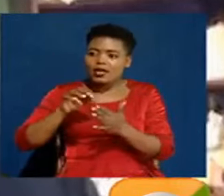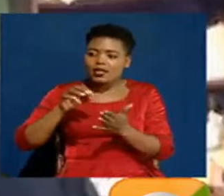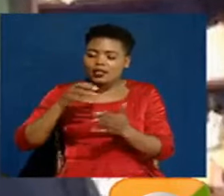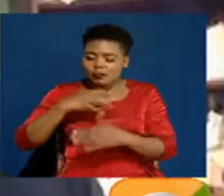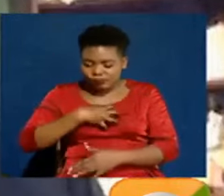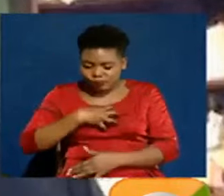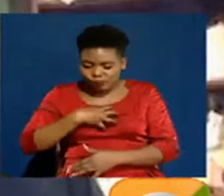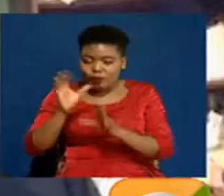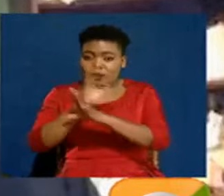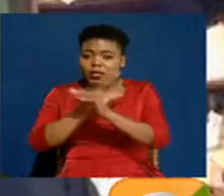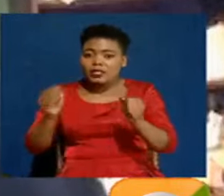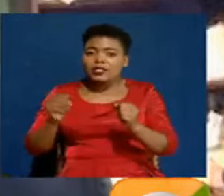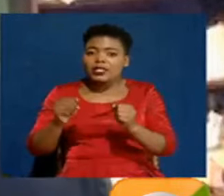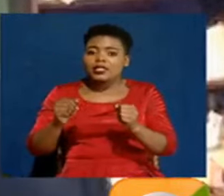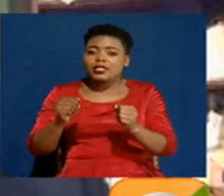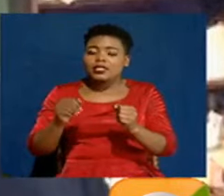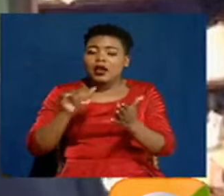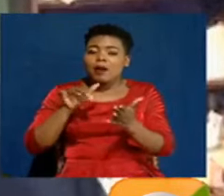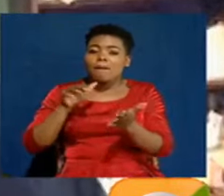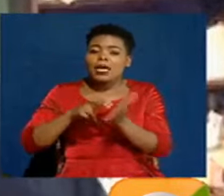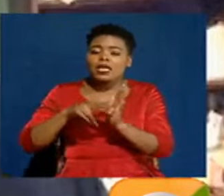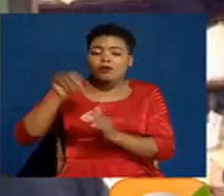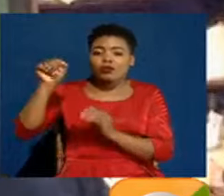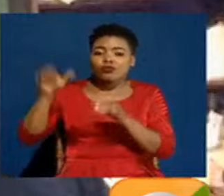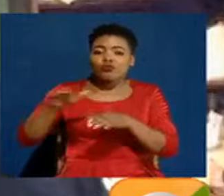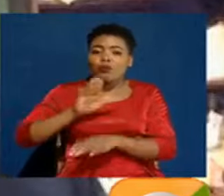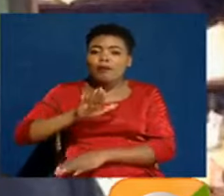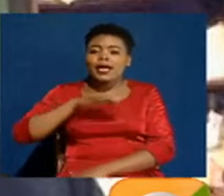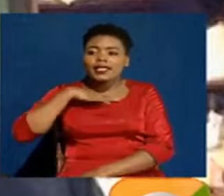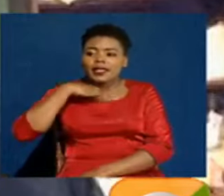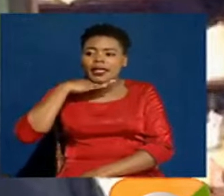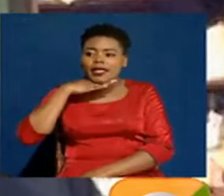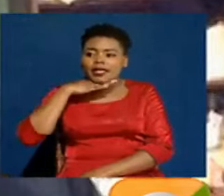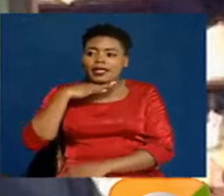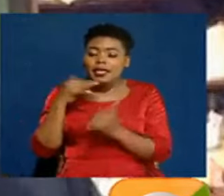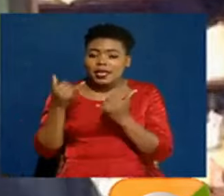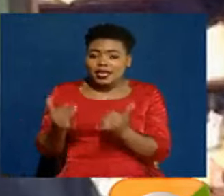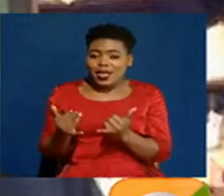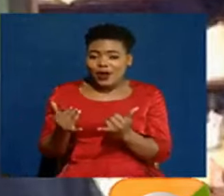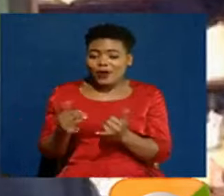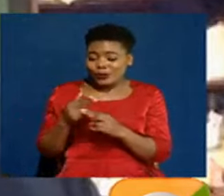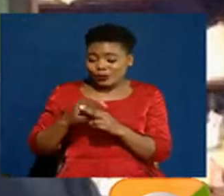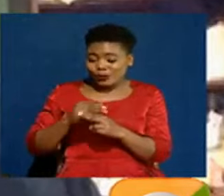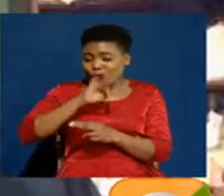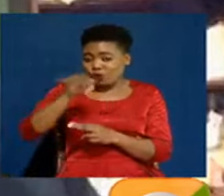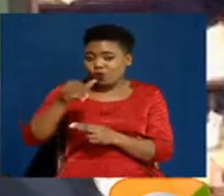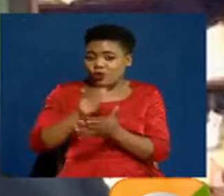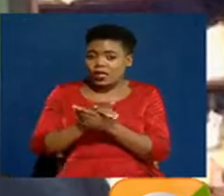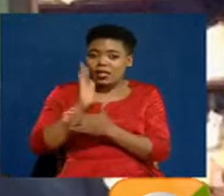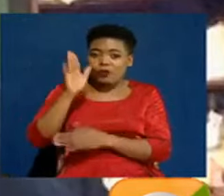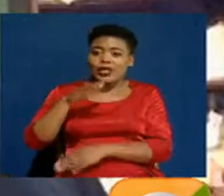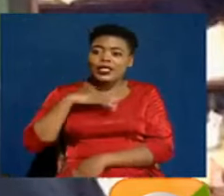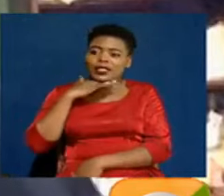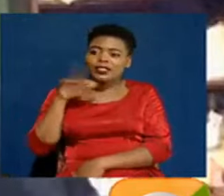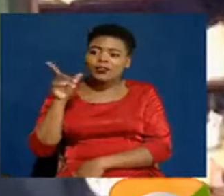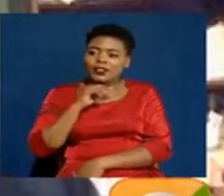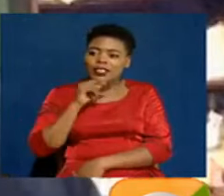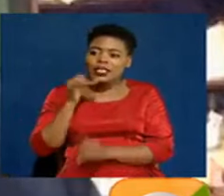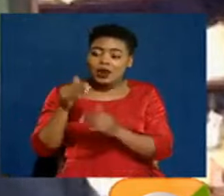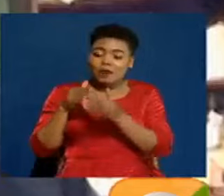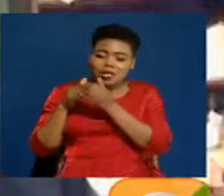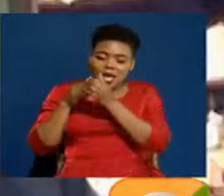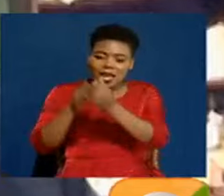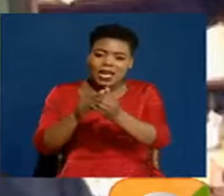of Kenya, and it's a sad history for political parties. And as I say, there have been efforts. I led that organization